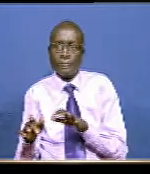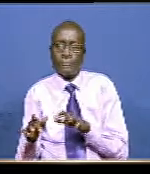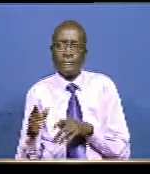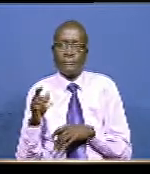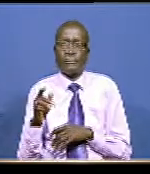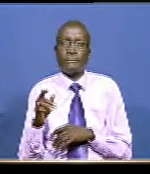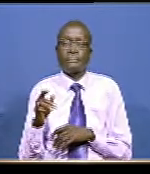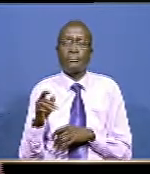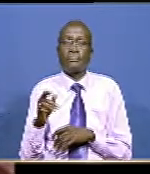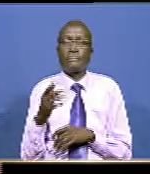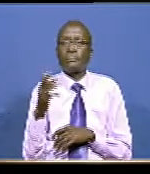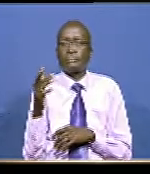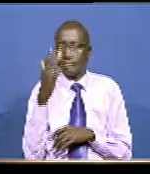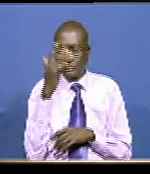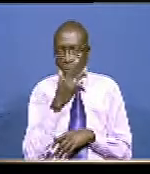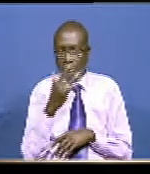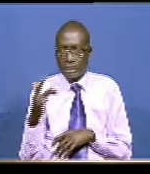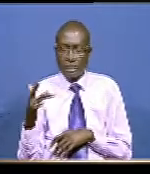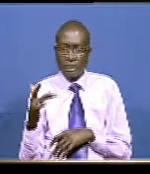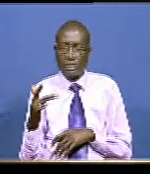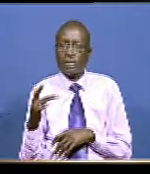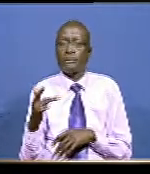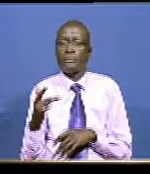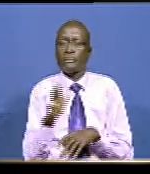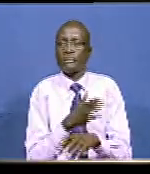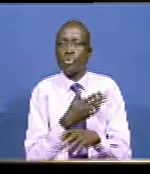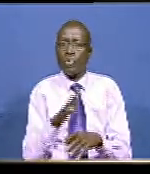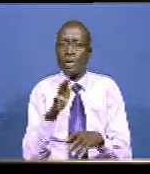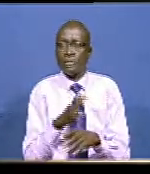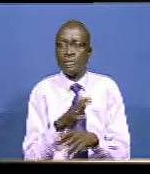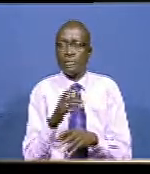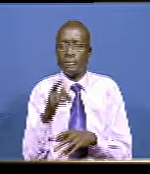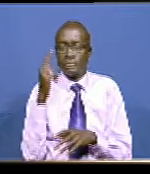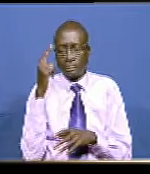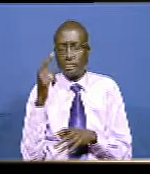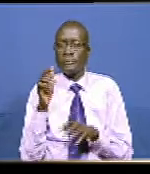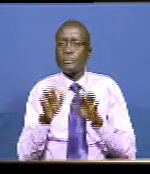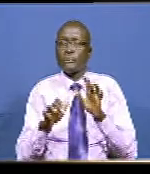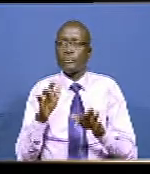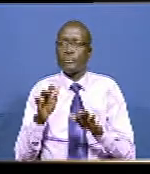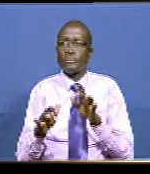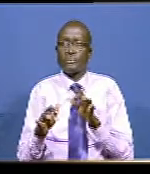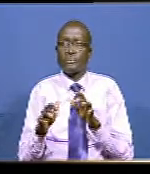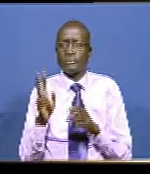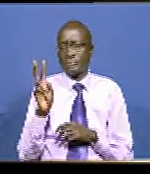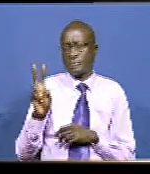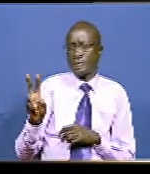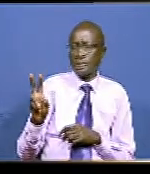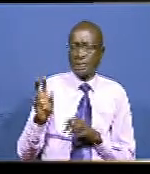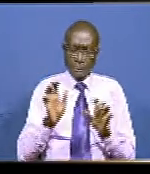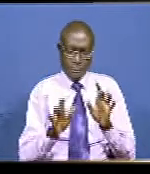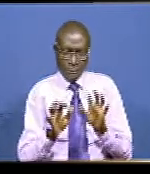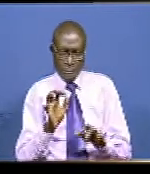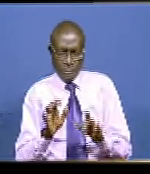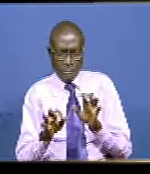the Catholic maestro in the piano. Everyone, I think, knows him, this organist. I used to see how he was playing and I started